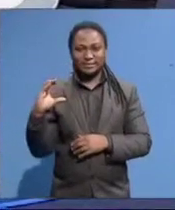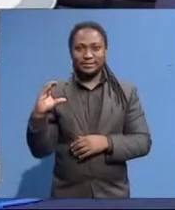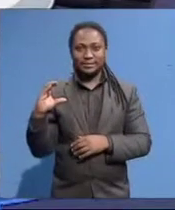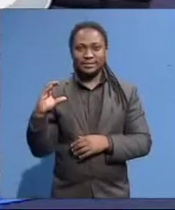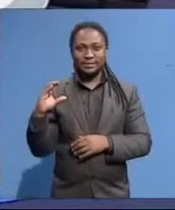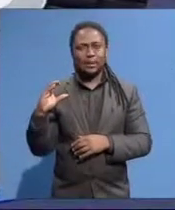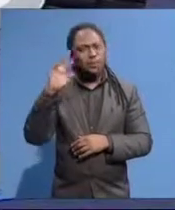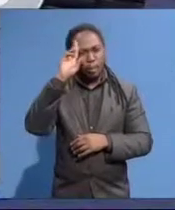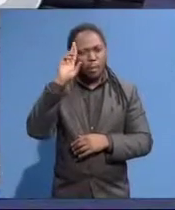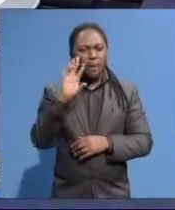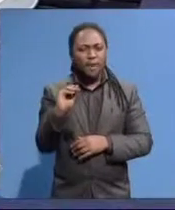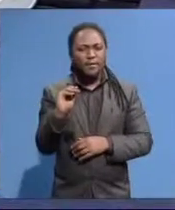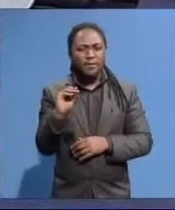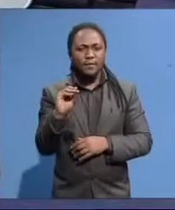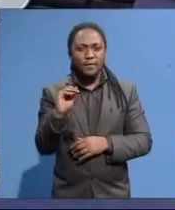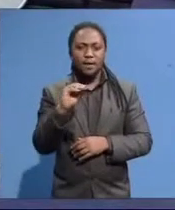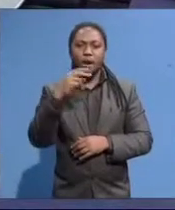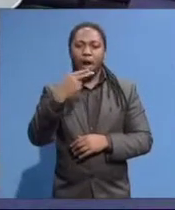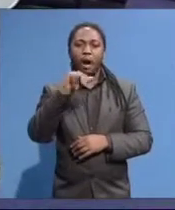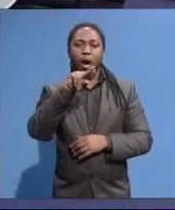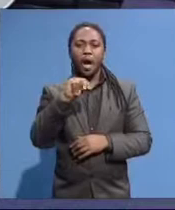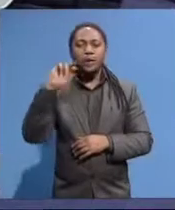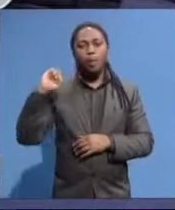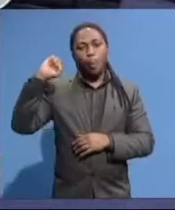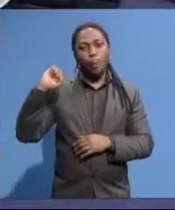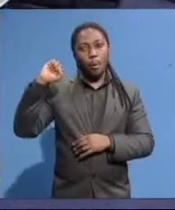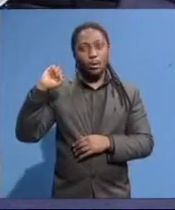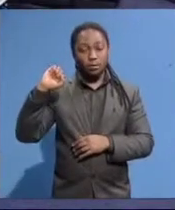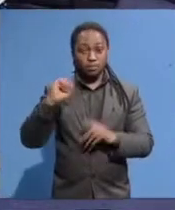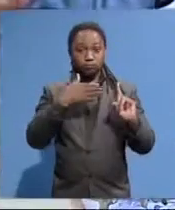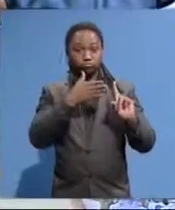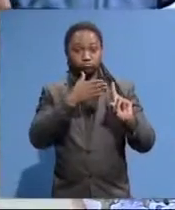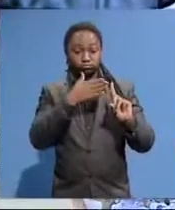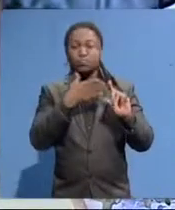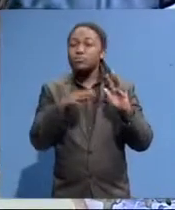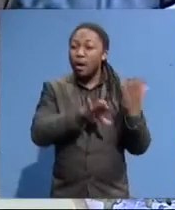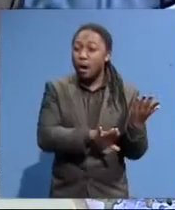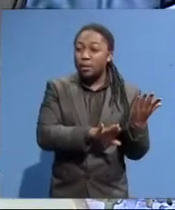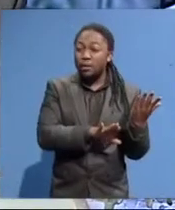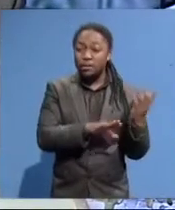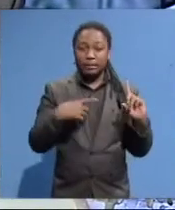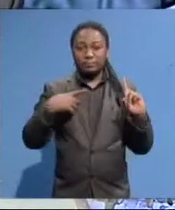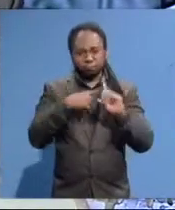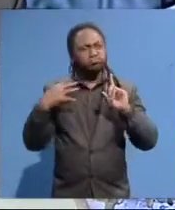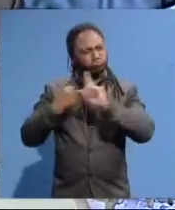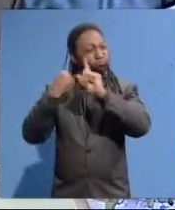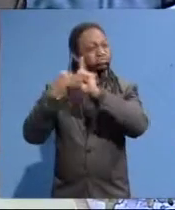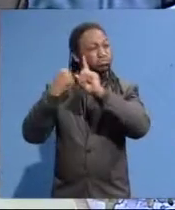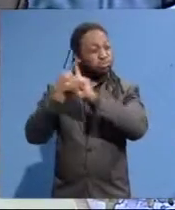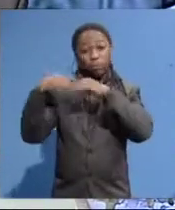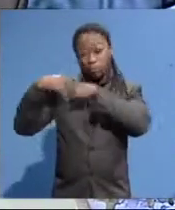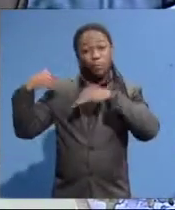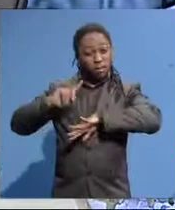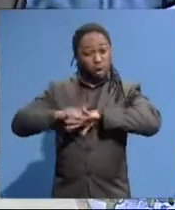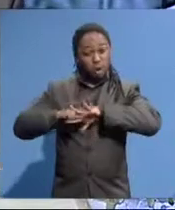had the tragic death of Comrade Chris Hani. And Chris Hani played an indelible role in terms of where we are as a country, an instrumental